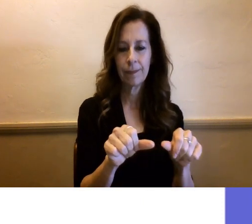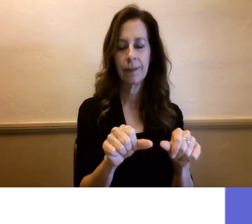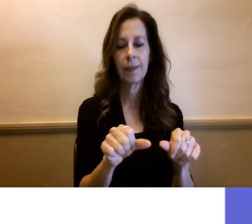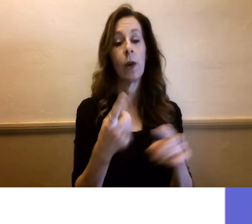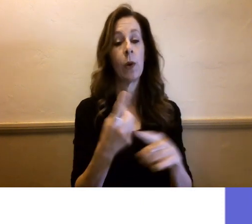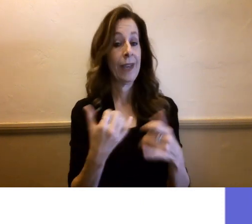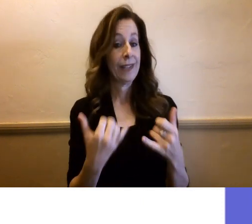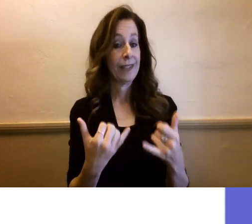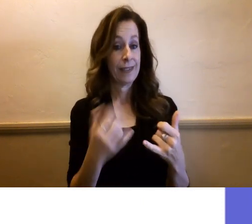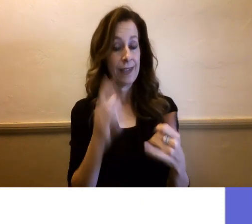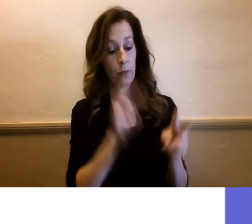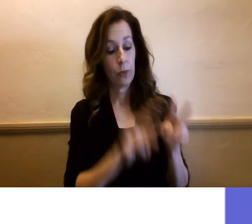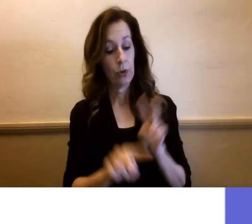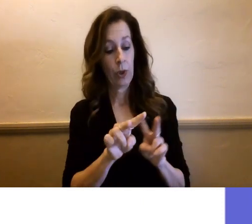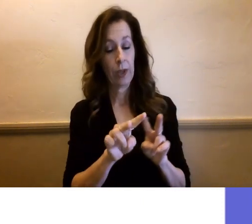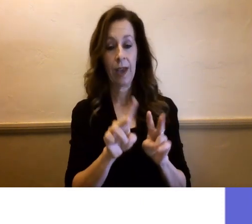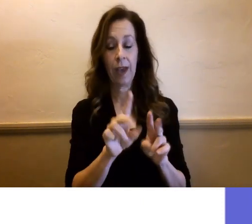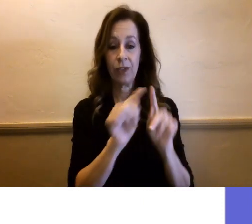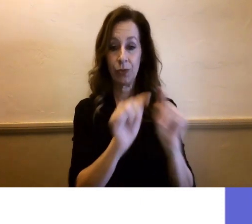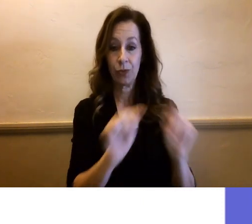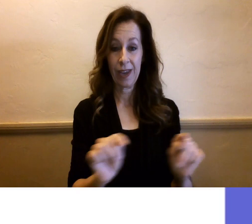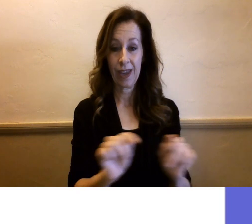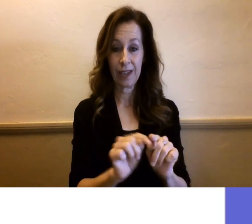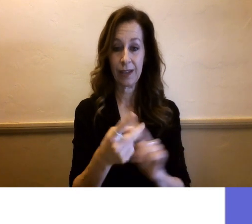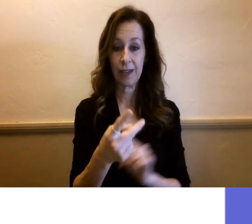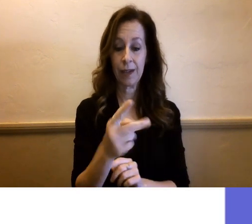going to be looking at triangular prisms today,